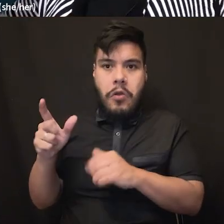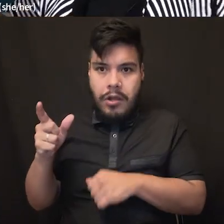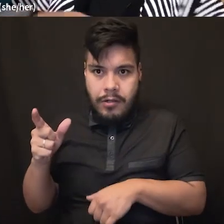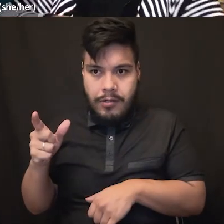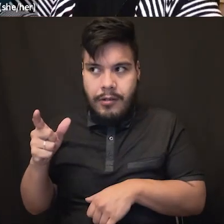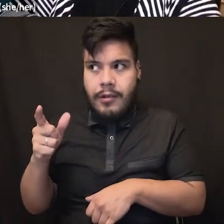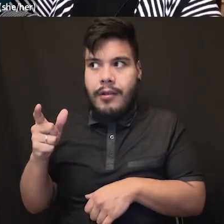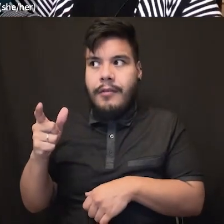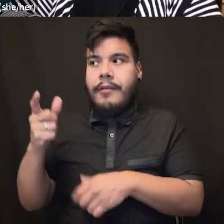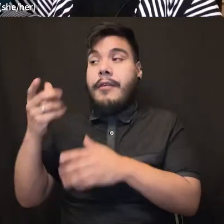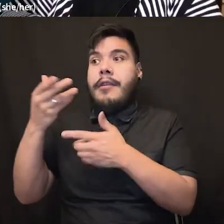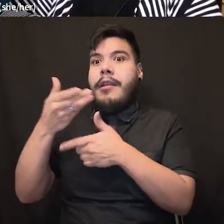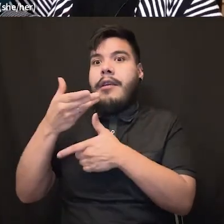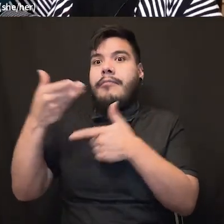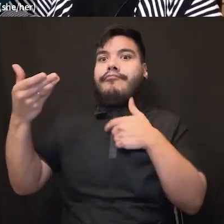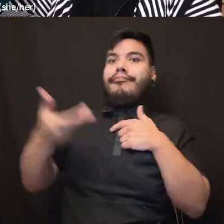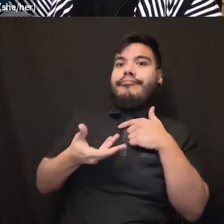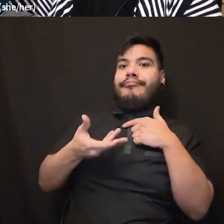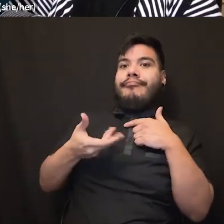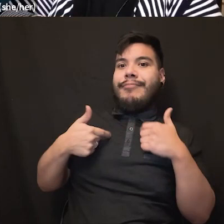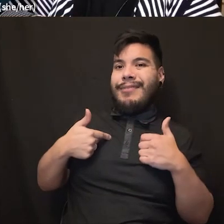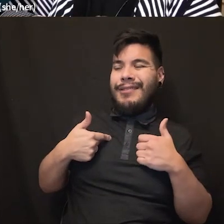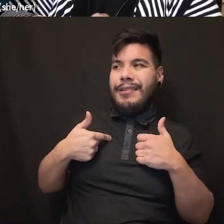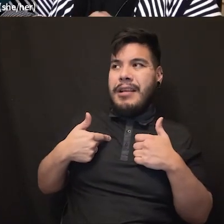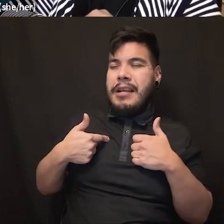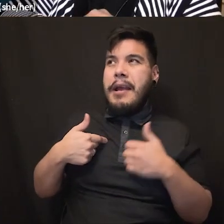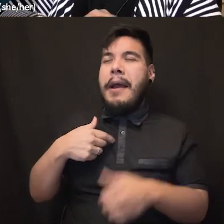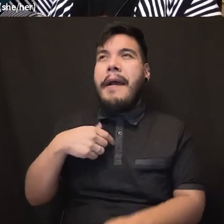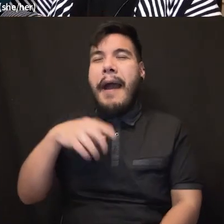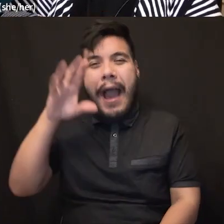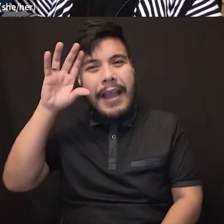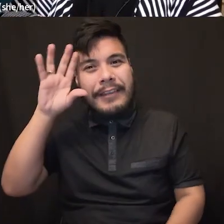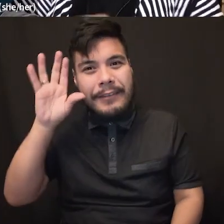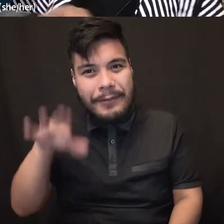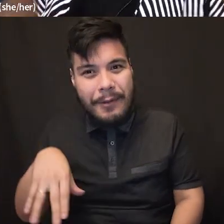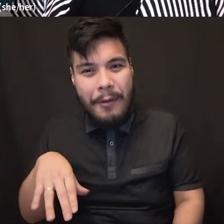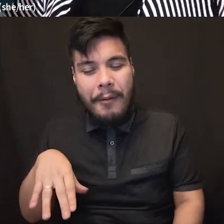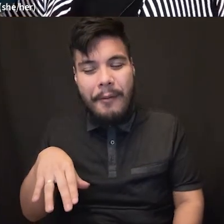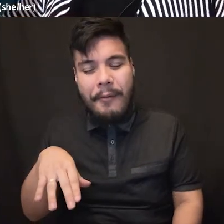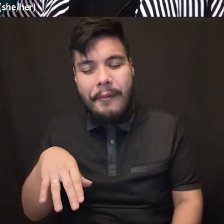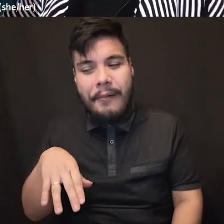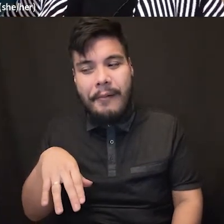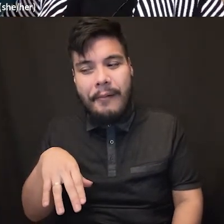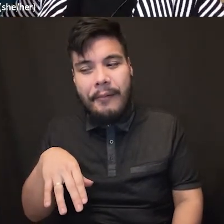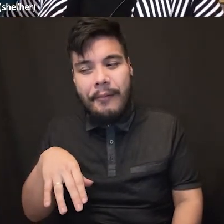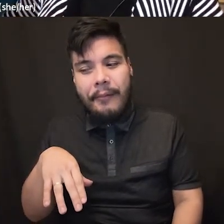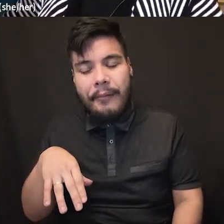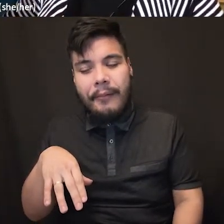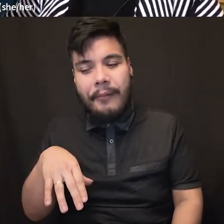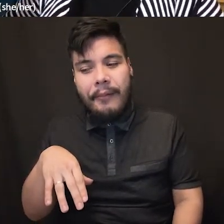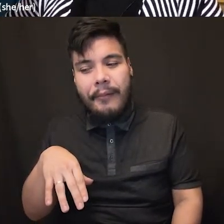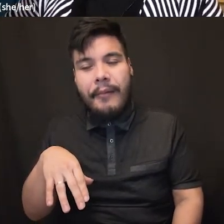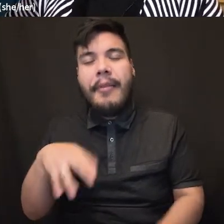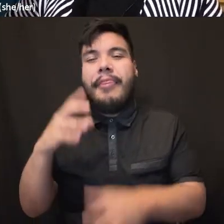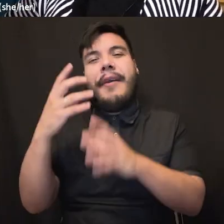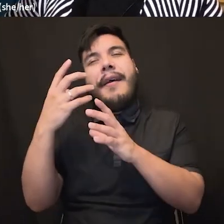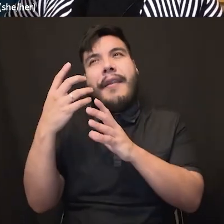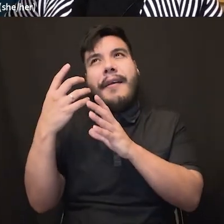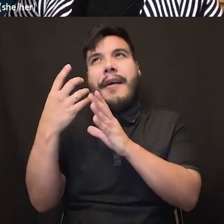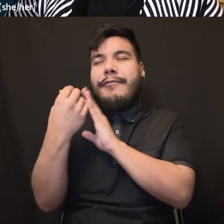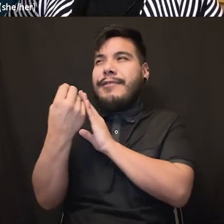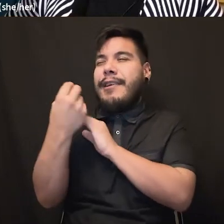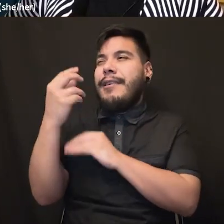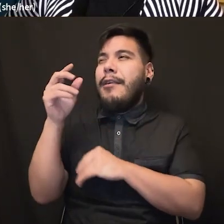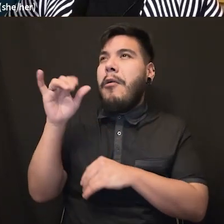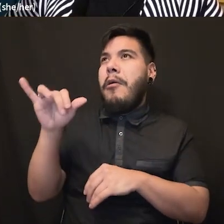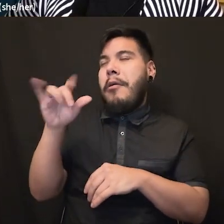then they offered it to me instead. And I know that from the outside, part of the image was like, oh, it's